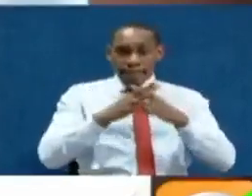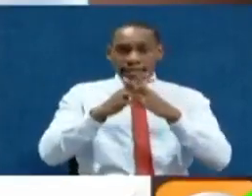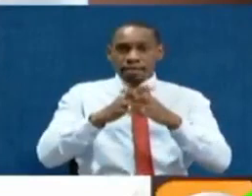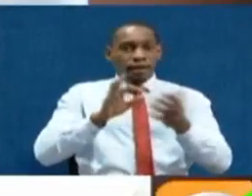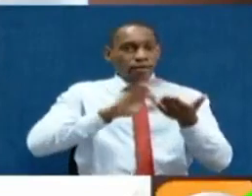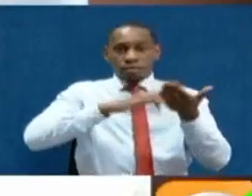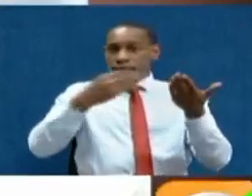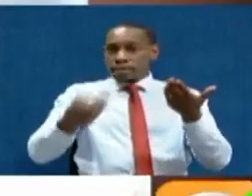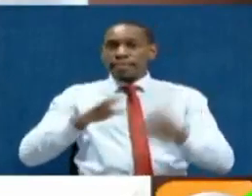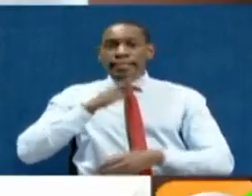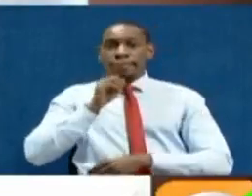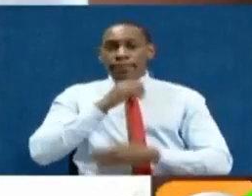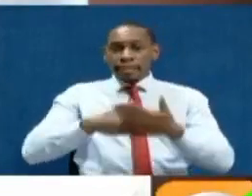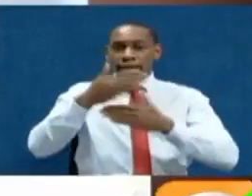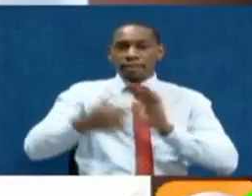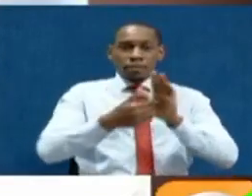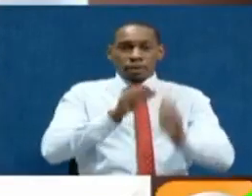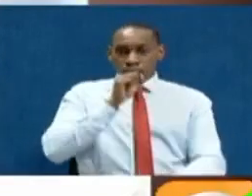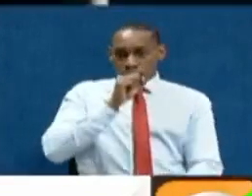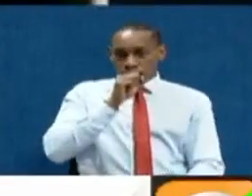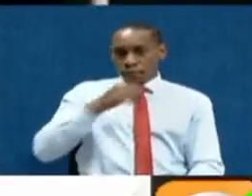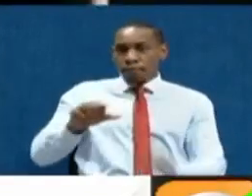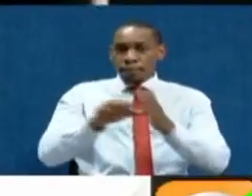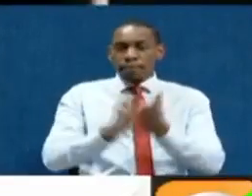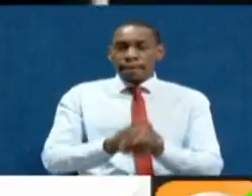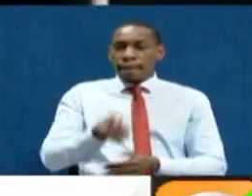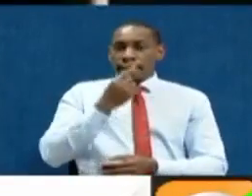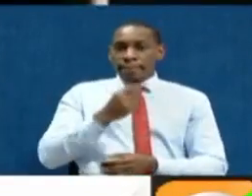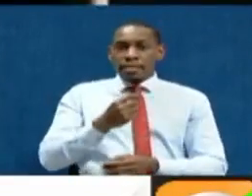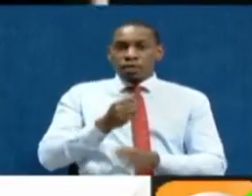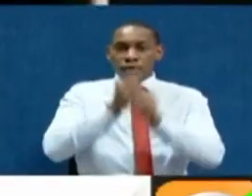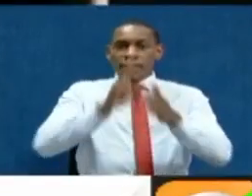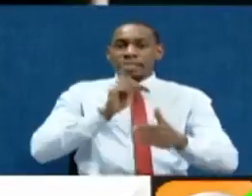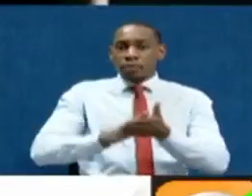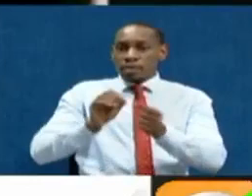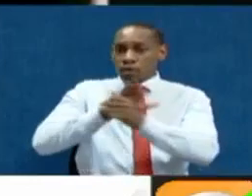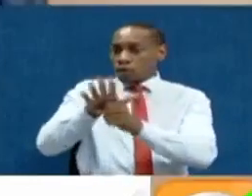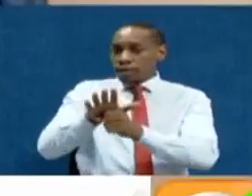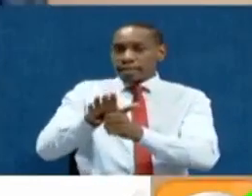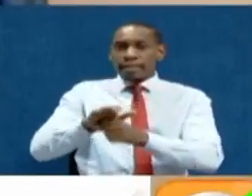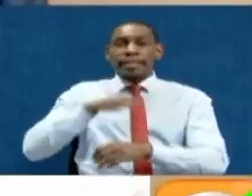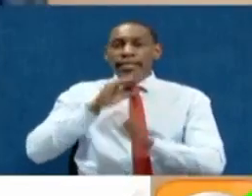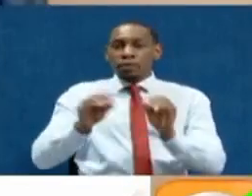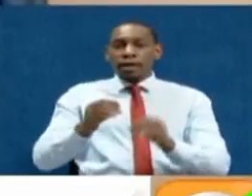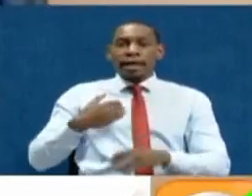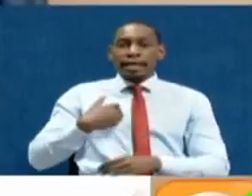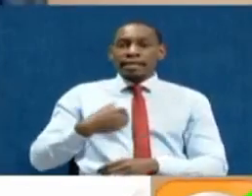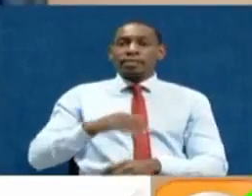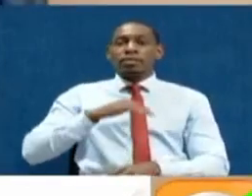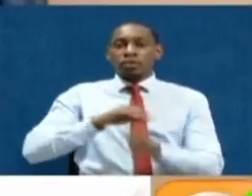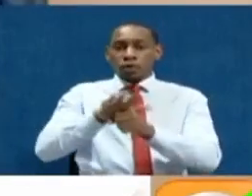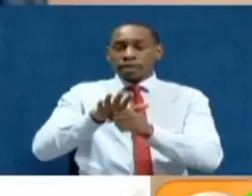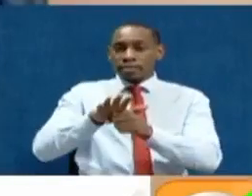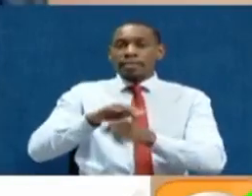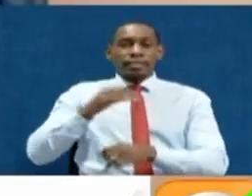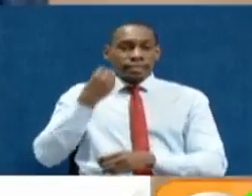States, collapsed and died after only exhibiting a cough. Medical authorities ruled COVID-19 as the cause of death. She tested positive and had